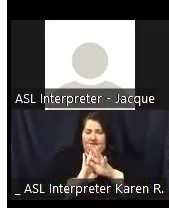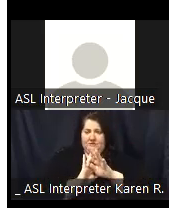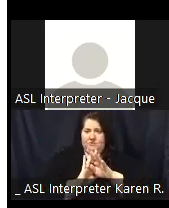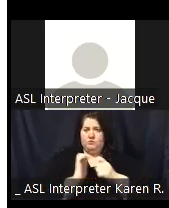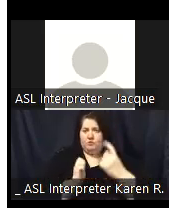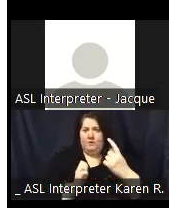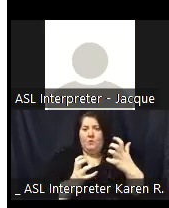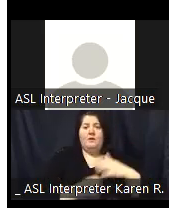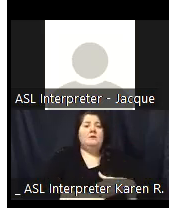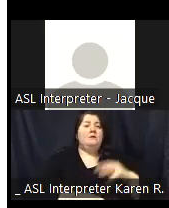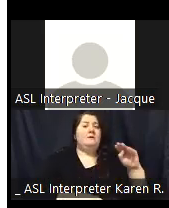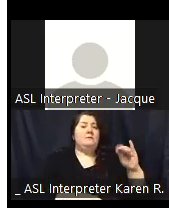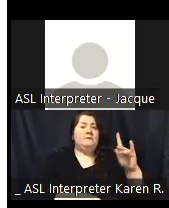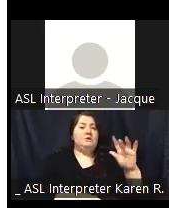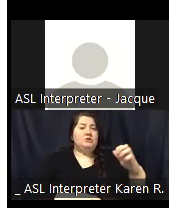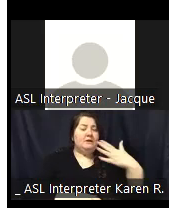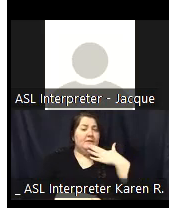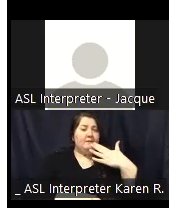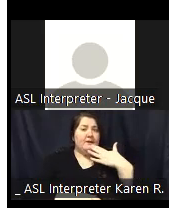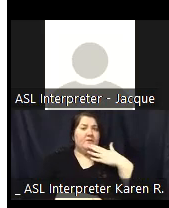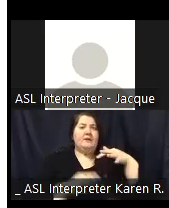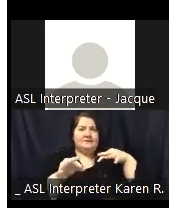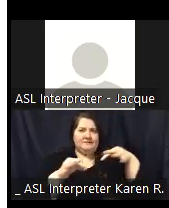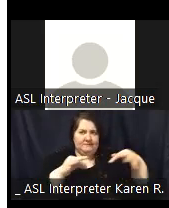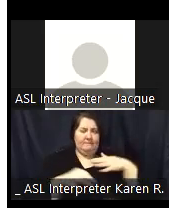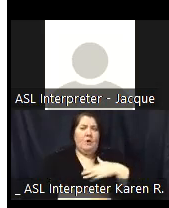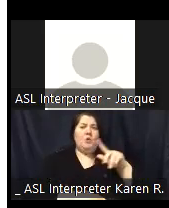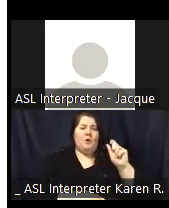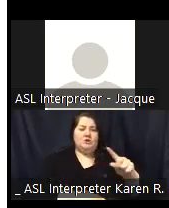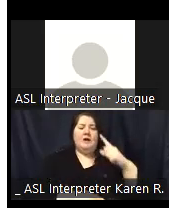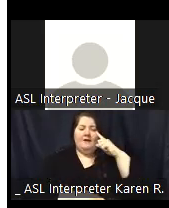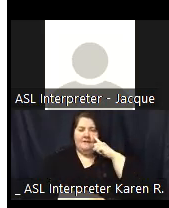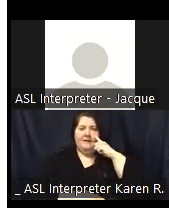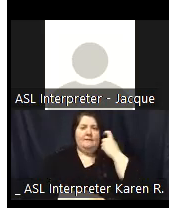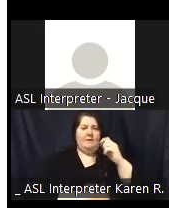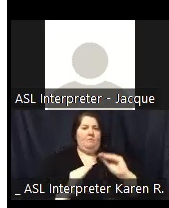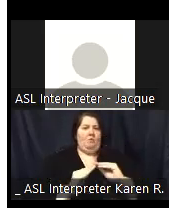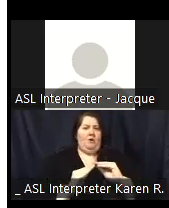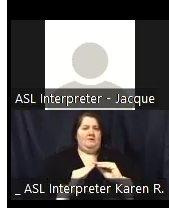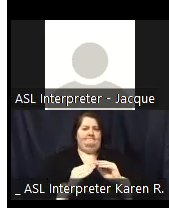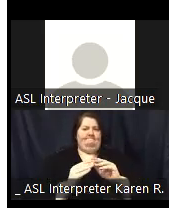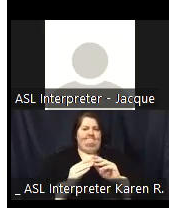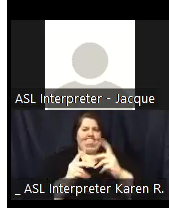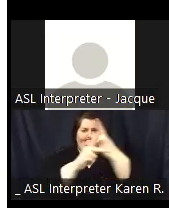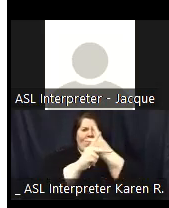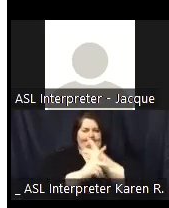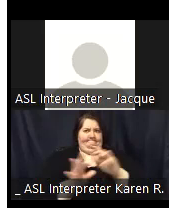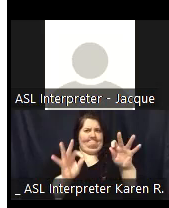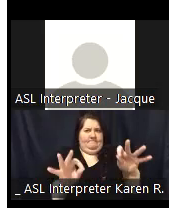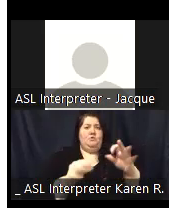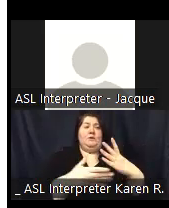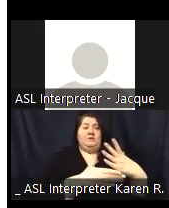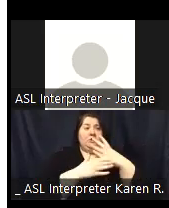Thank you. This is Michelle. Thank you, Norma. That explains my question. I do think it could be a little bit more ironed out, just so that when we share this with